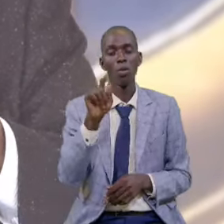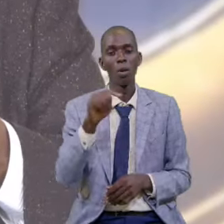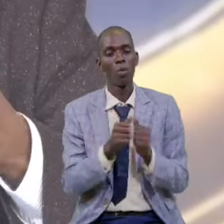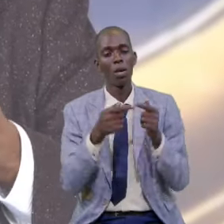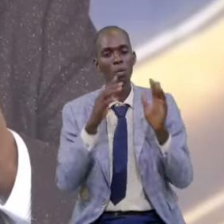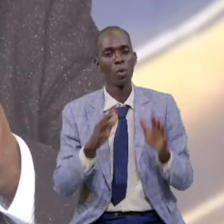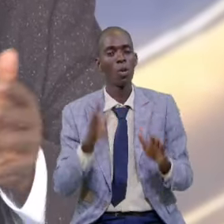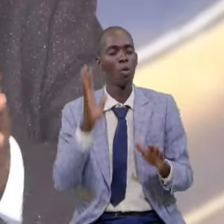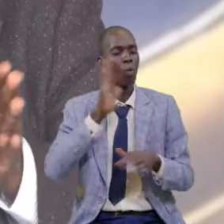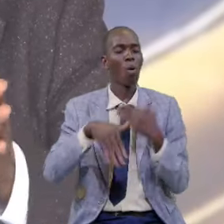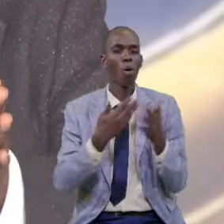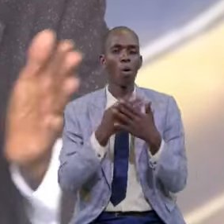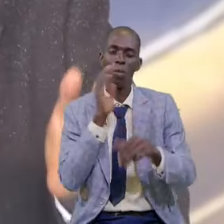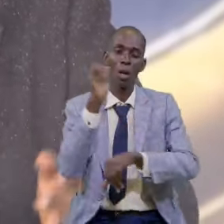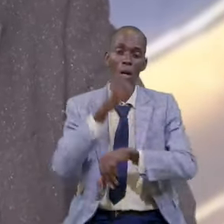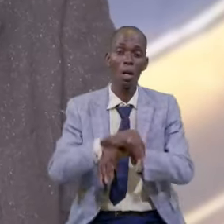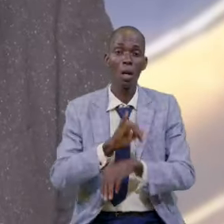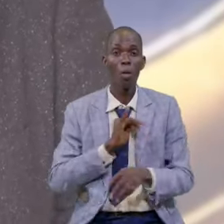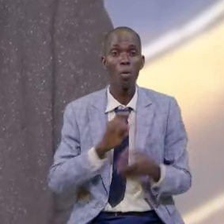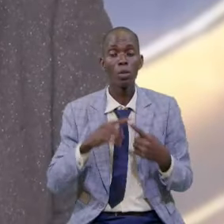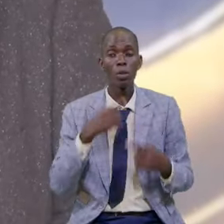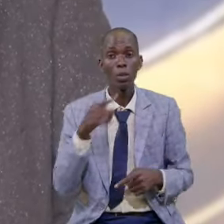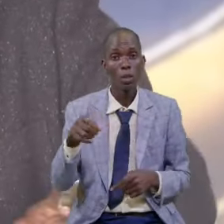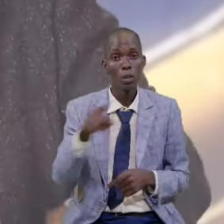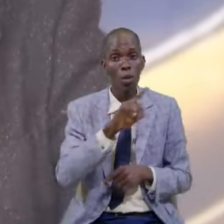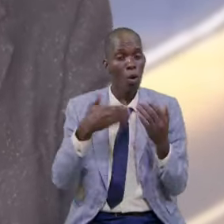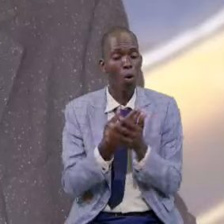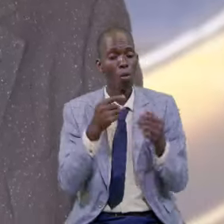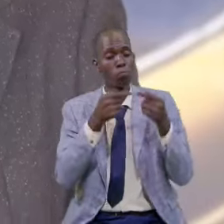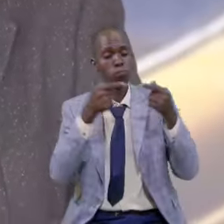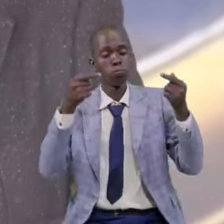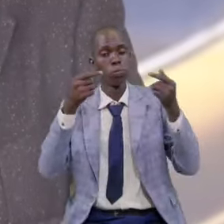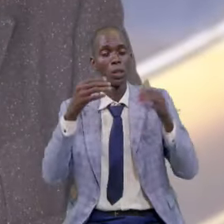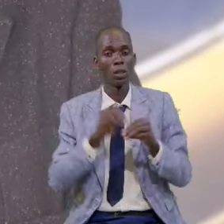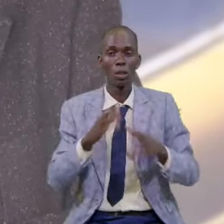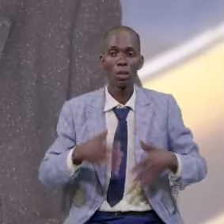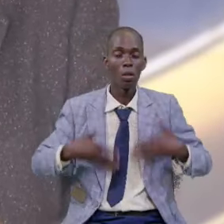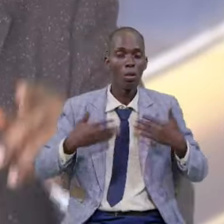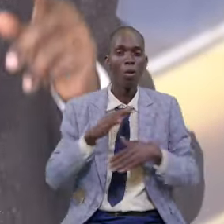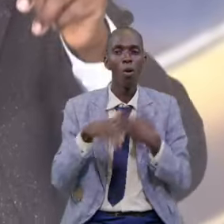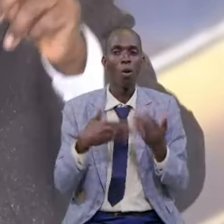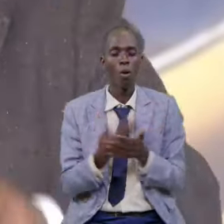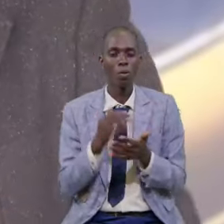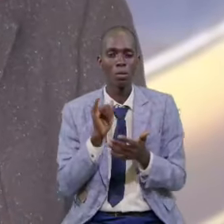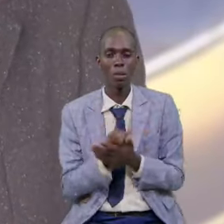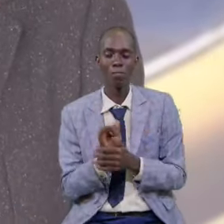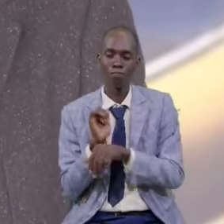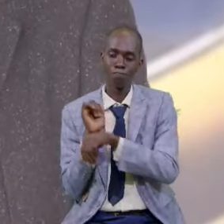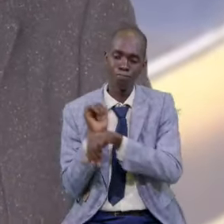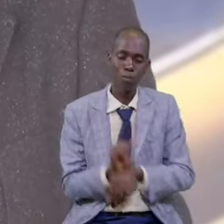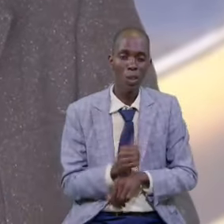tell you, in your life, all that opposition in your life, all that putting down in your life, you have become